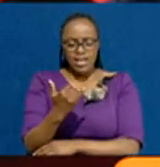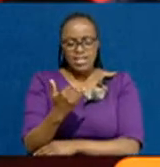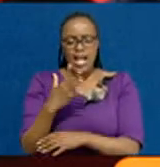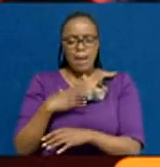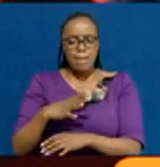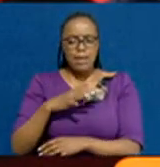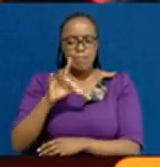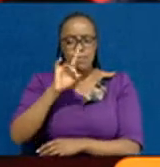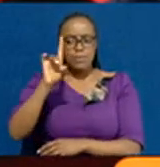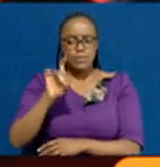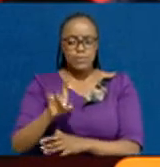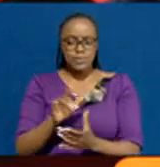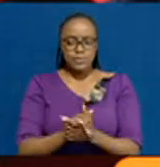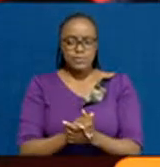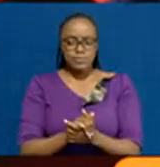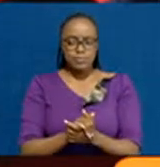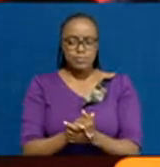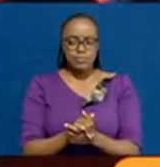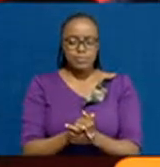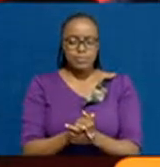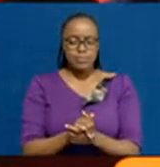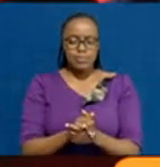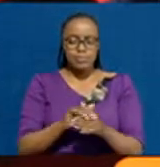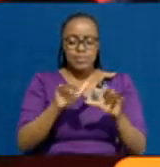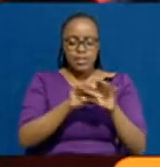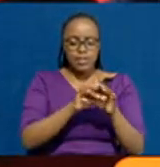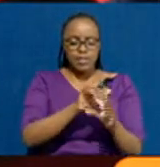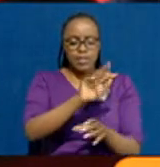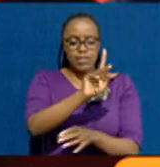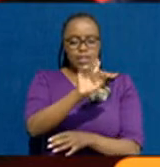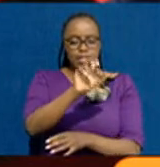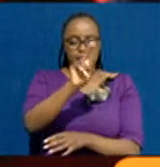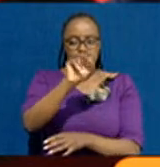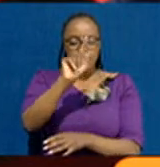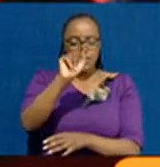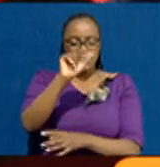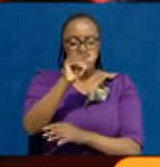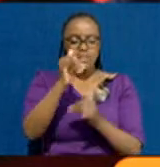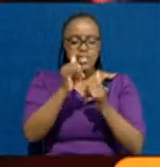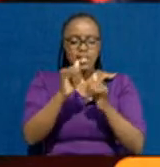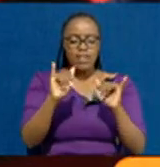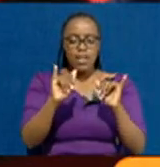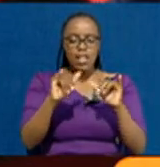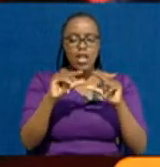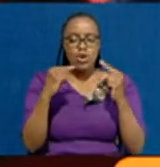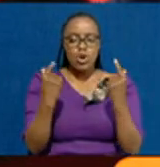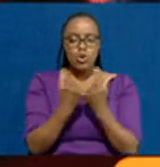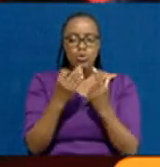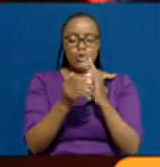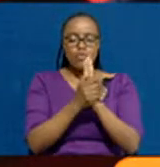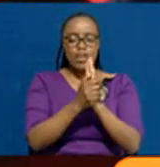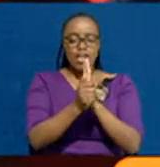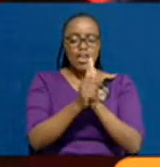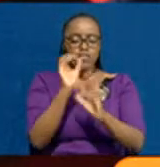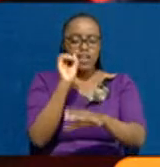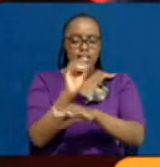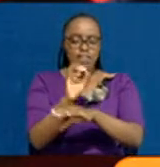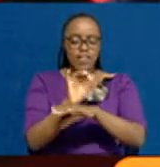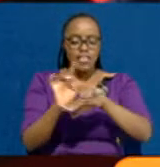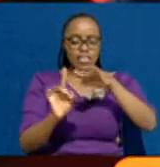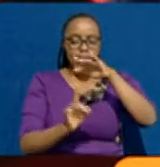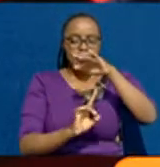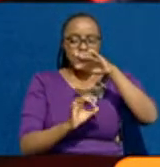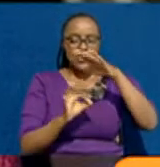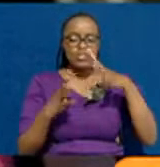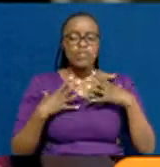population? So as a member of KENITAG, KENITAG is an independent group of experts that advises the Ministry of